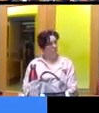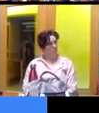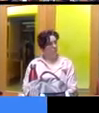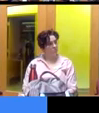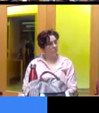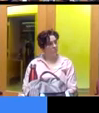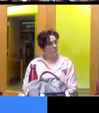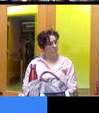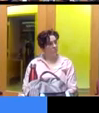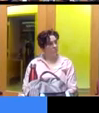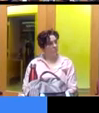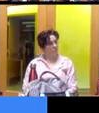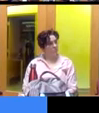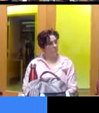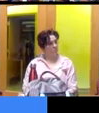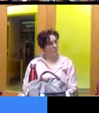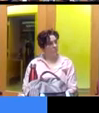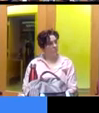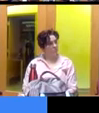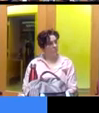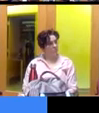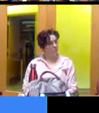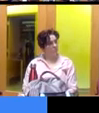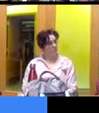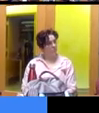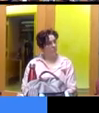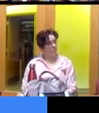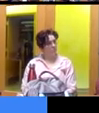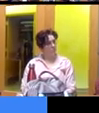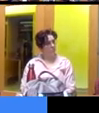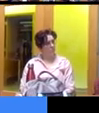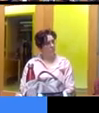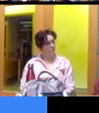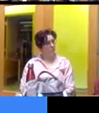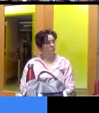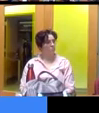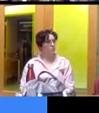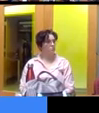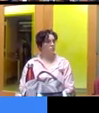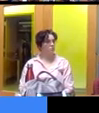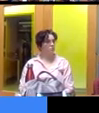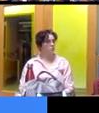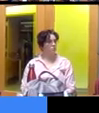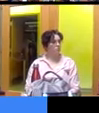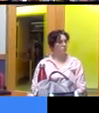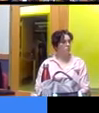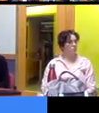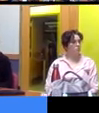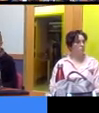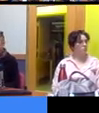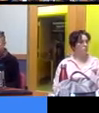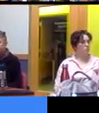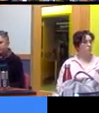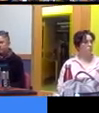in that space so that they are able to bring, you know, show up for the client and provide the service that they've been